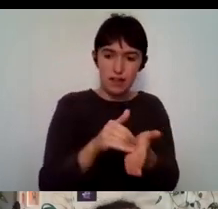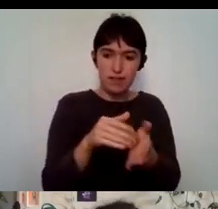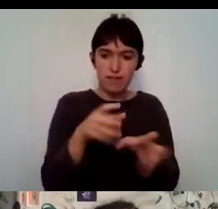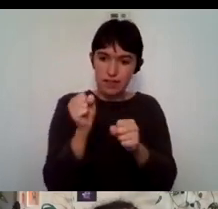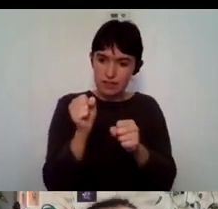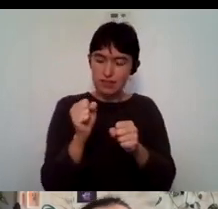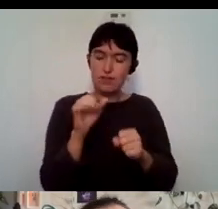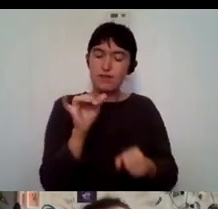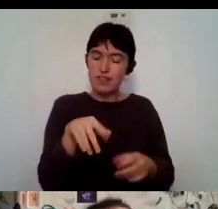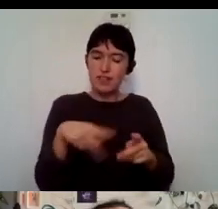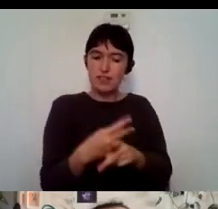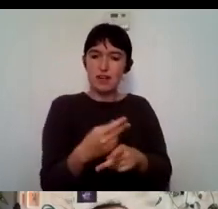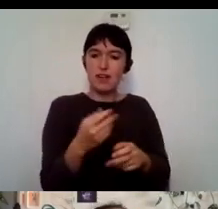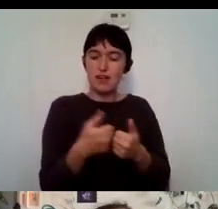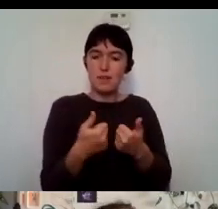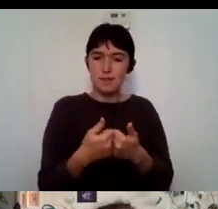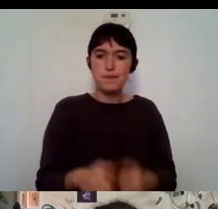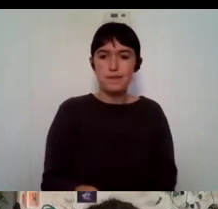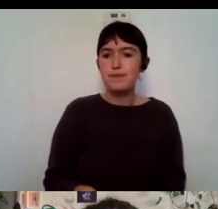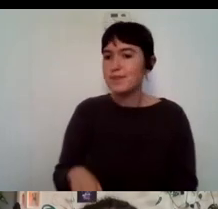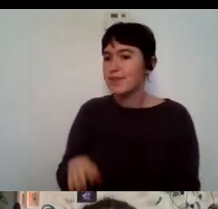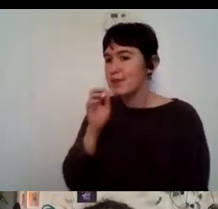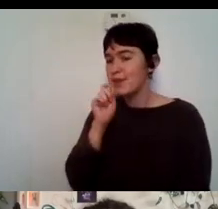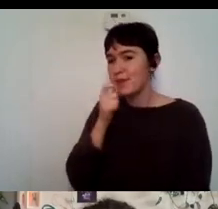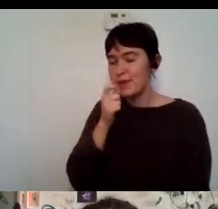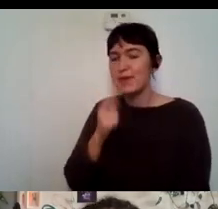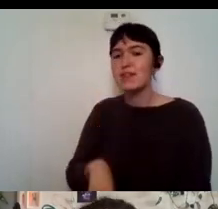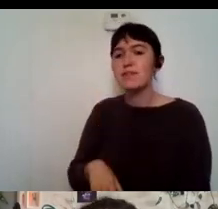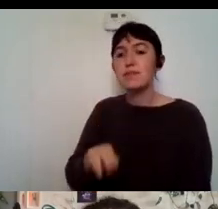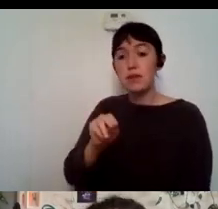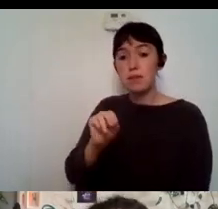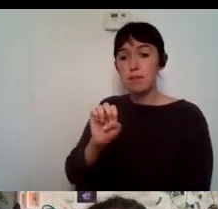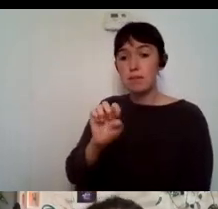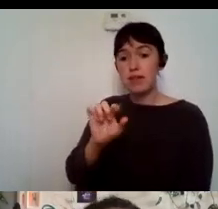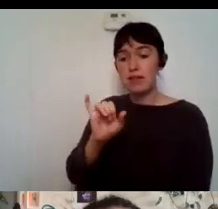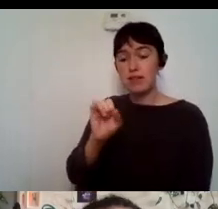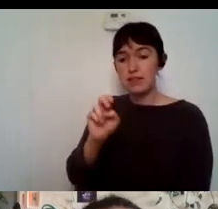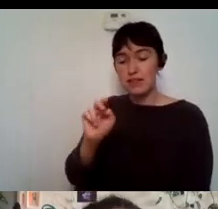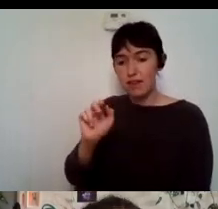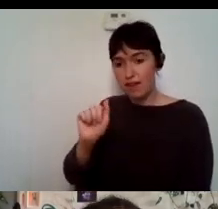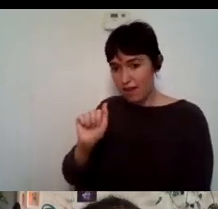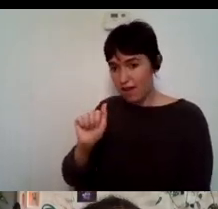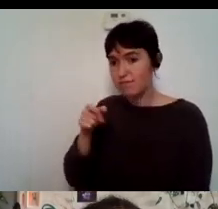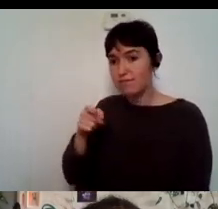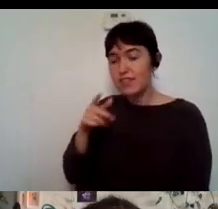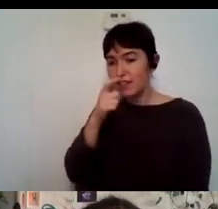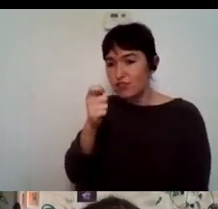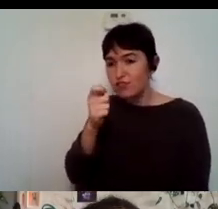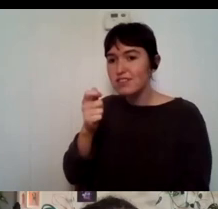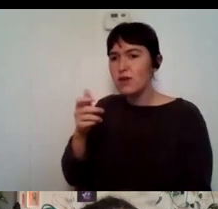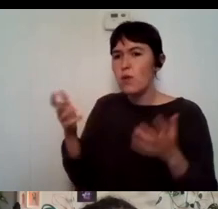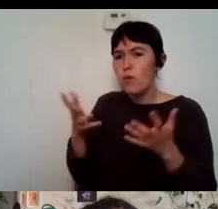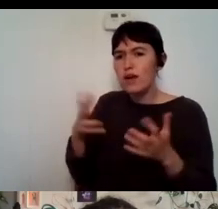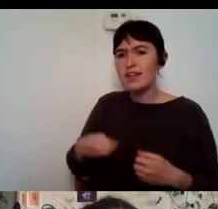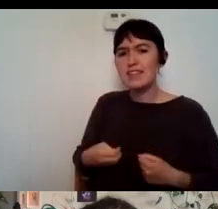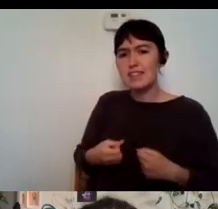cool. Melissa wants to know, what inspired you to get into this field? Hi, Melissa. So